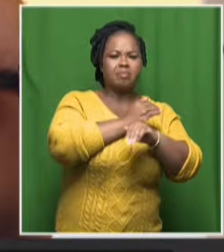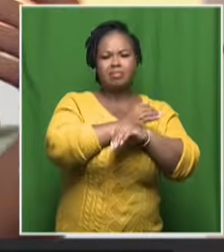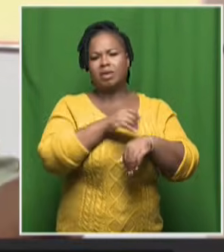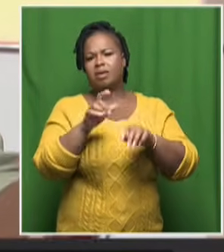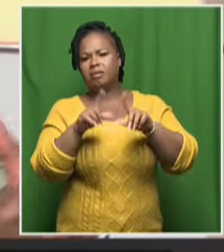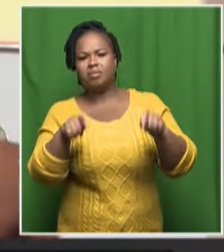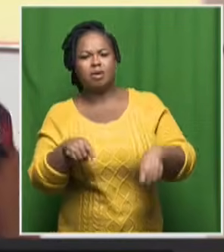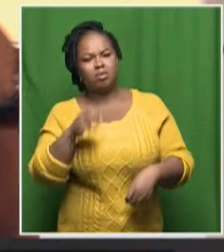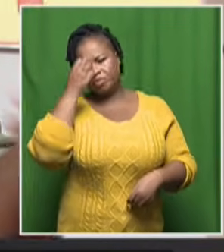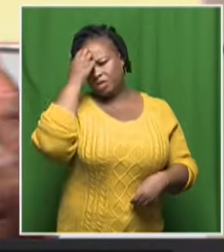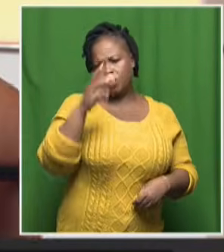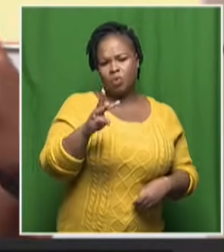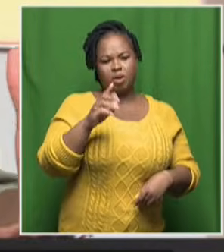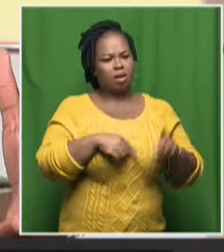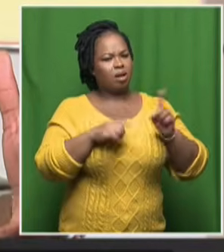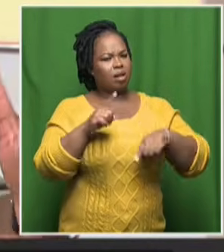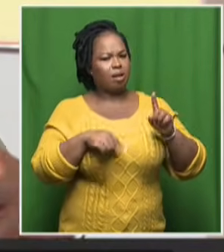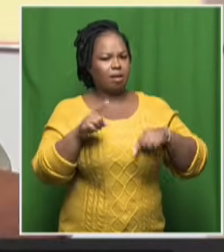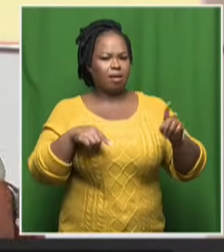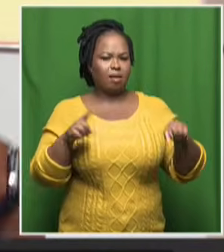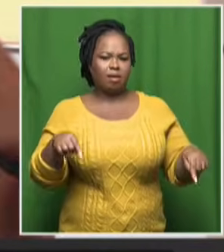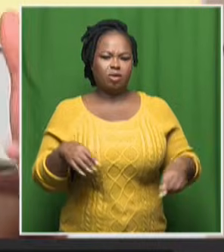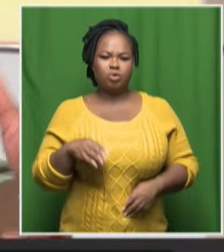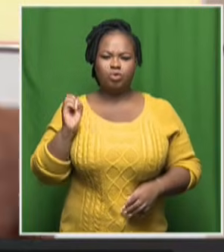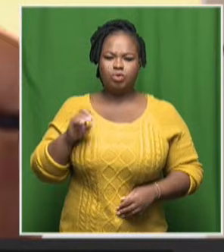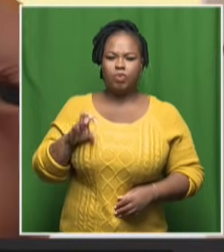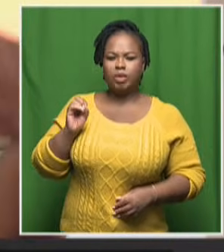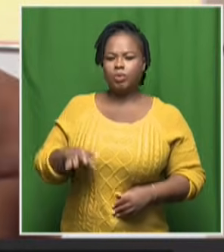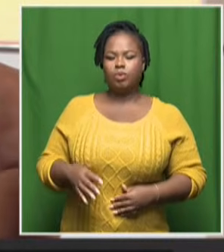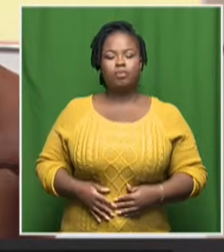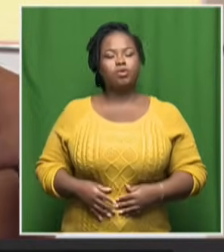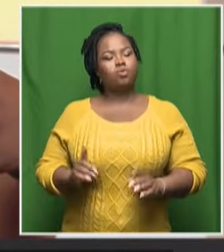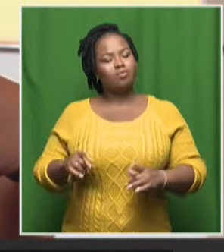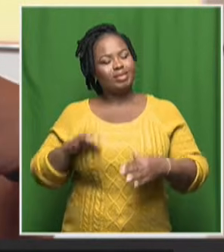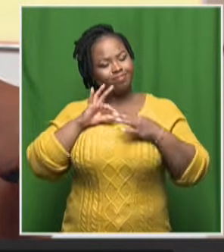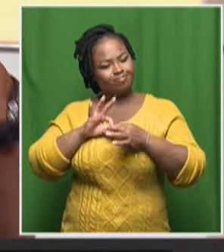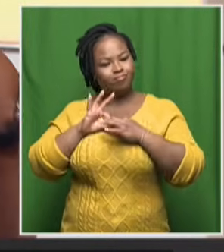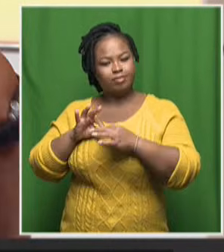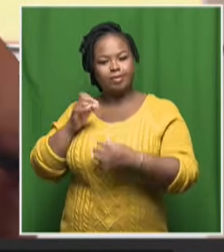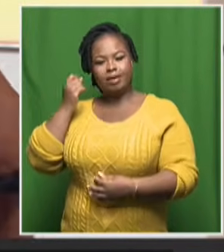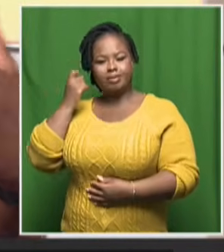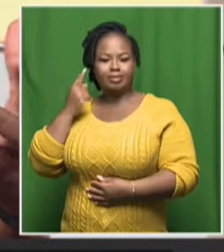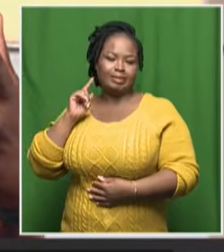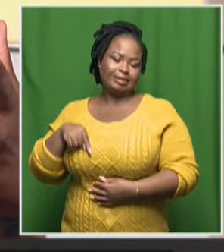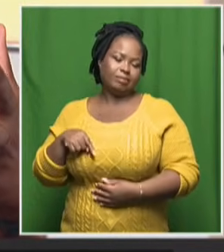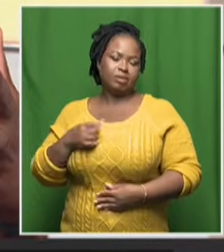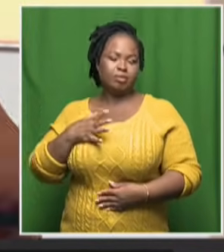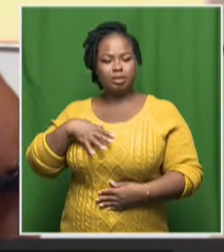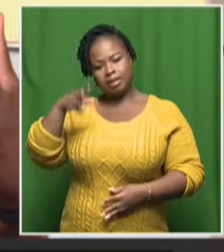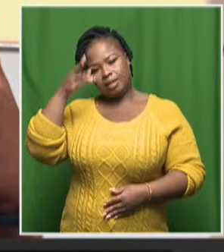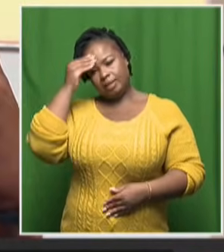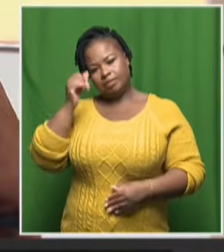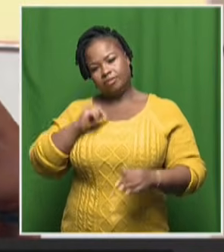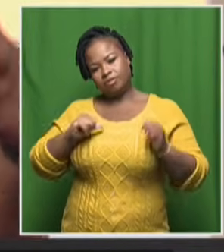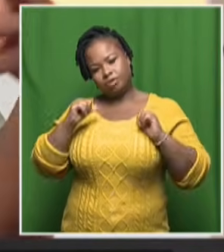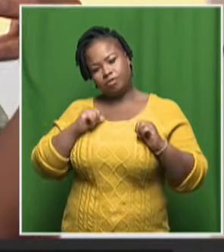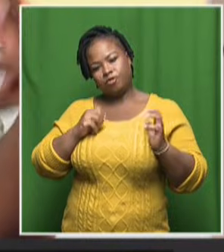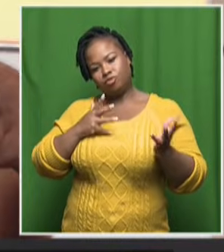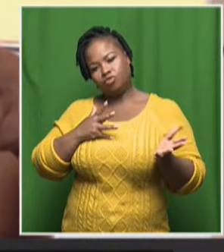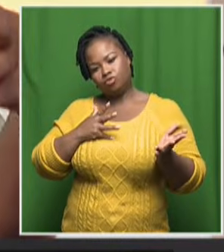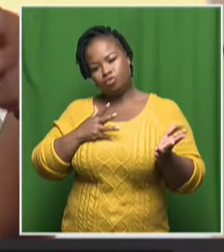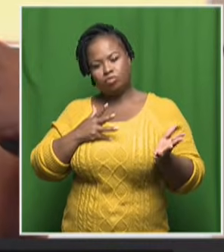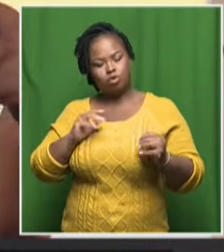Cape Town, from Pretoria, from all parts of the world, you know, from Soweto, and you need to cater for all of them. So that's what I learned with my performances, you